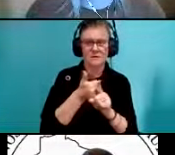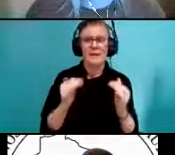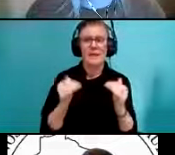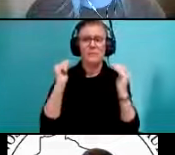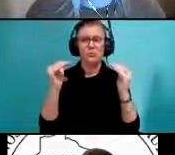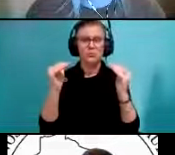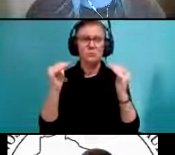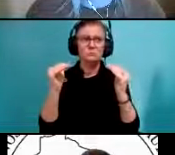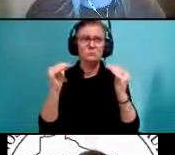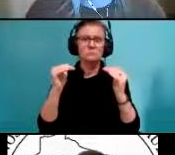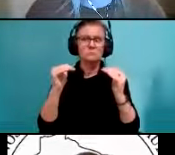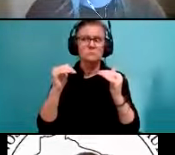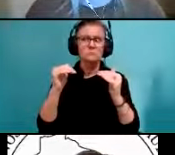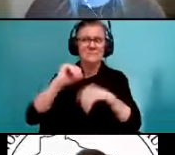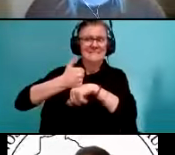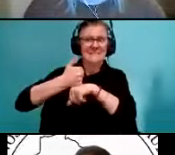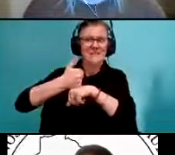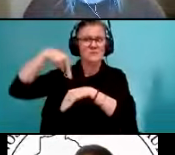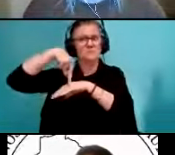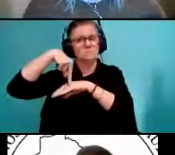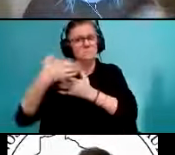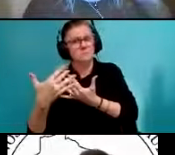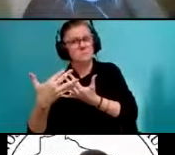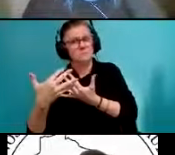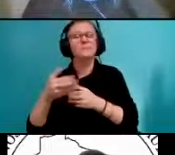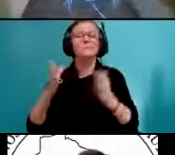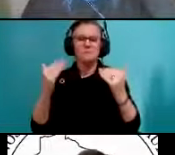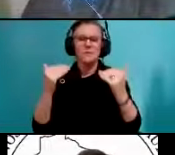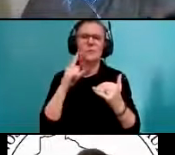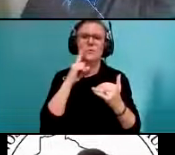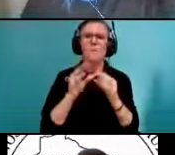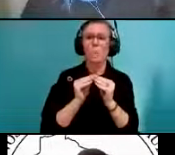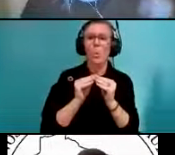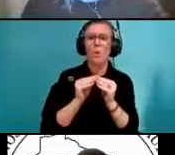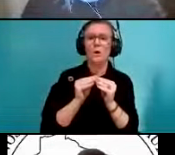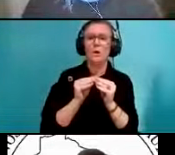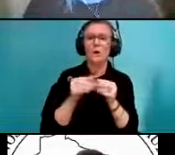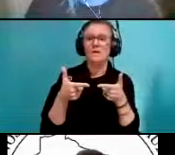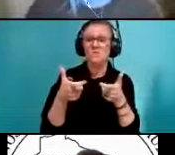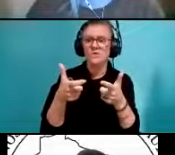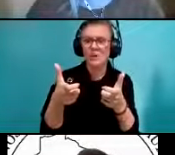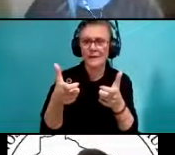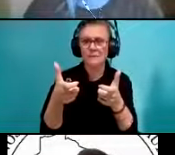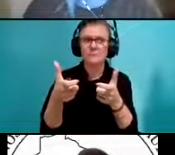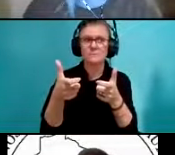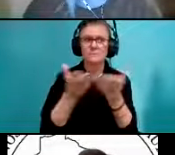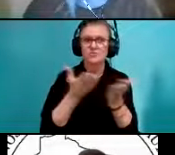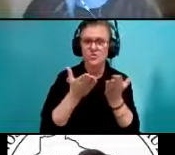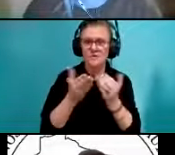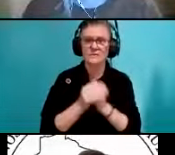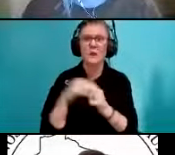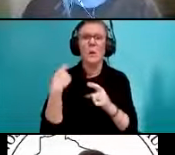stations and better, more frequent service. Traffic calming and pedestrian